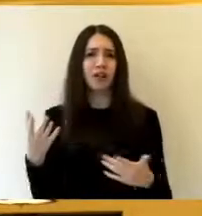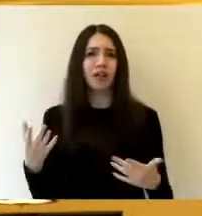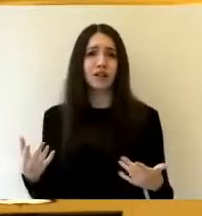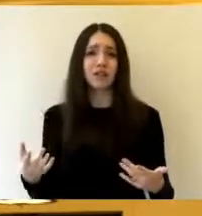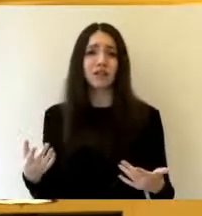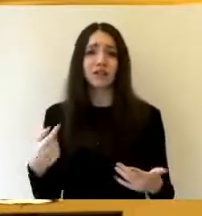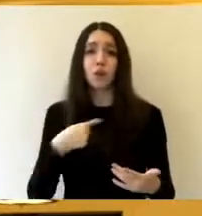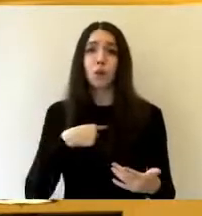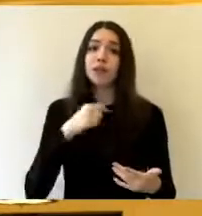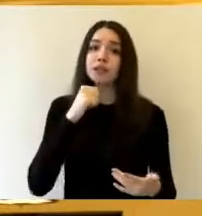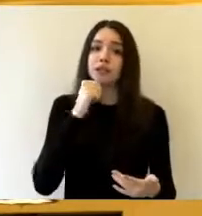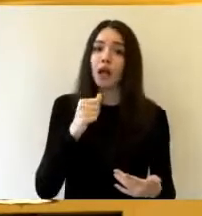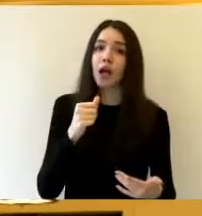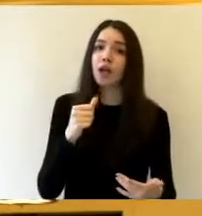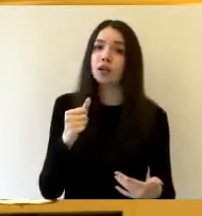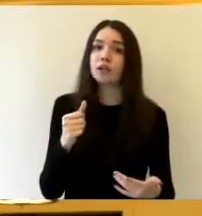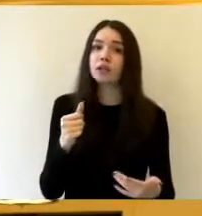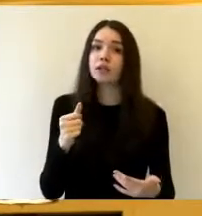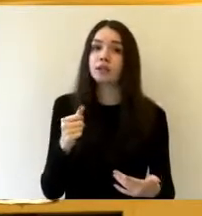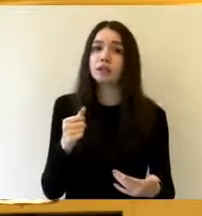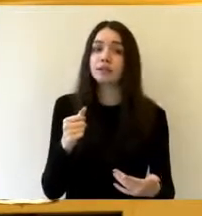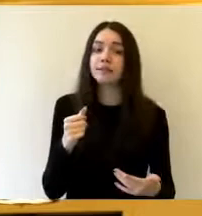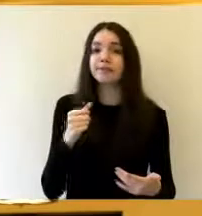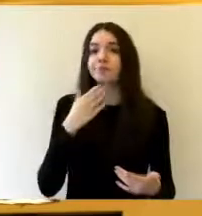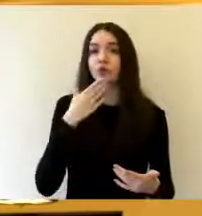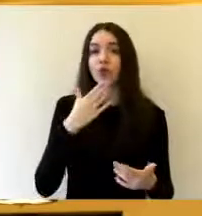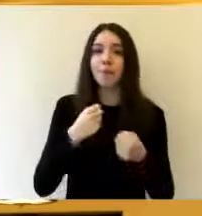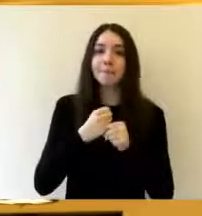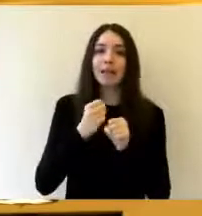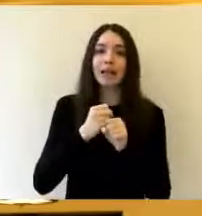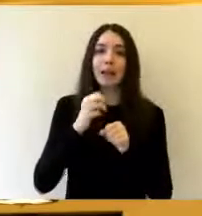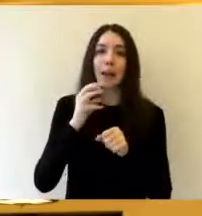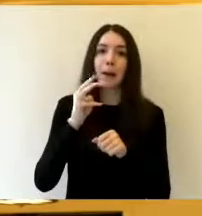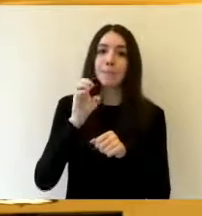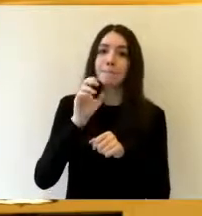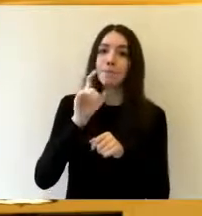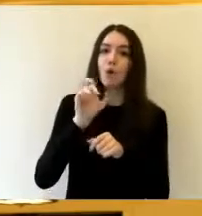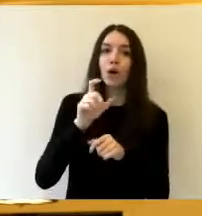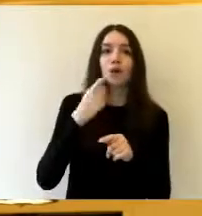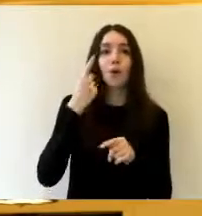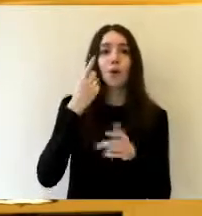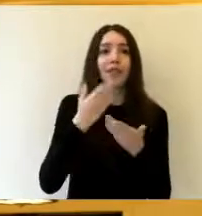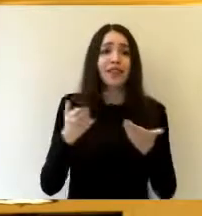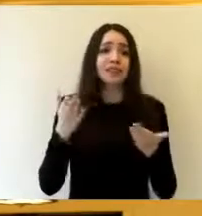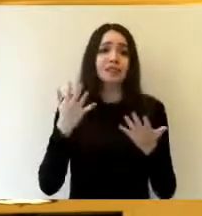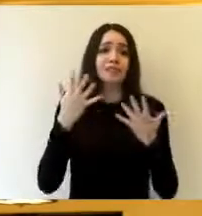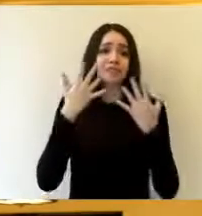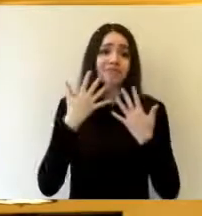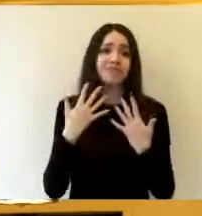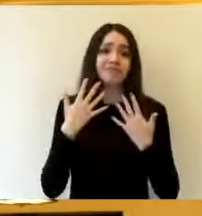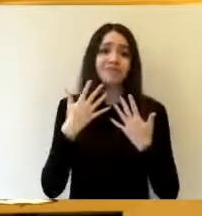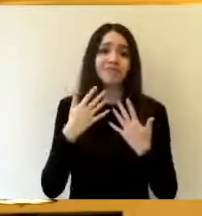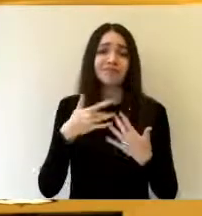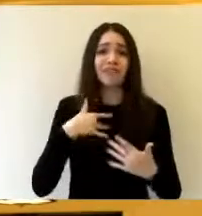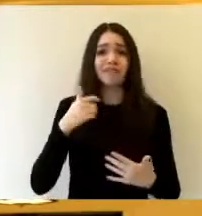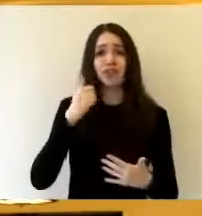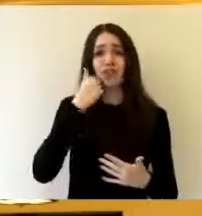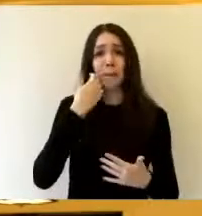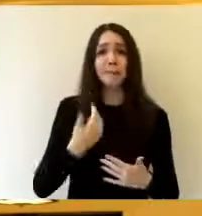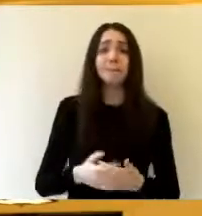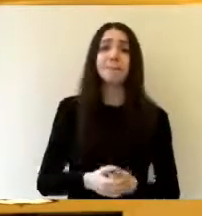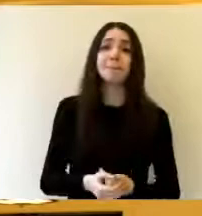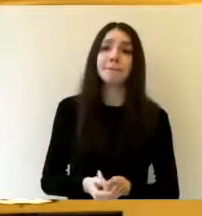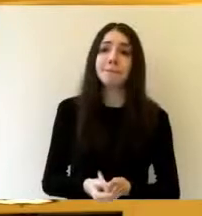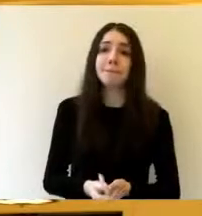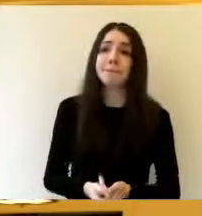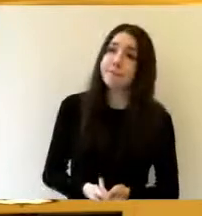very good at making memorials in real time to things that we're ashamed of. Likewise, a lot of people don't really know what these words have in common, but this was,